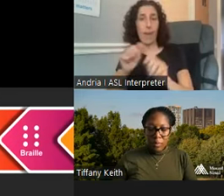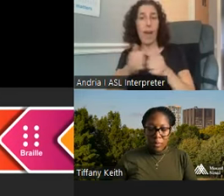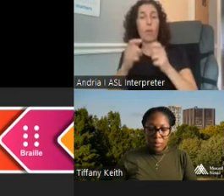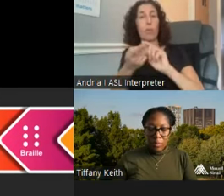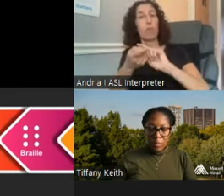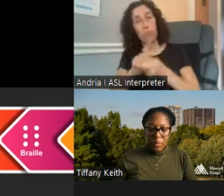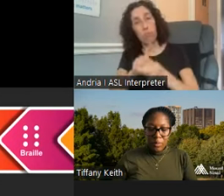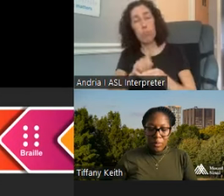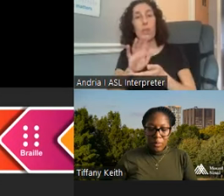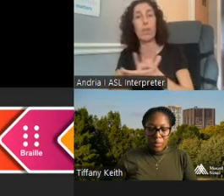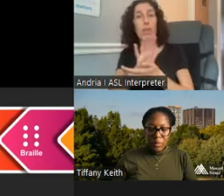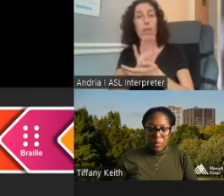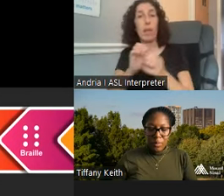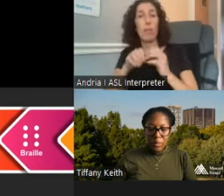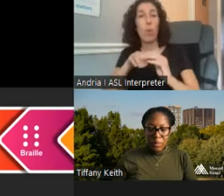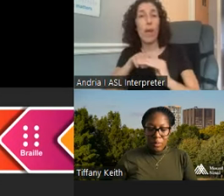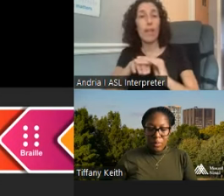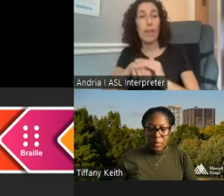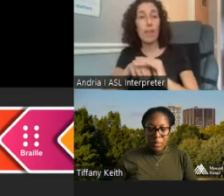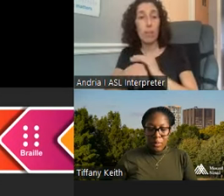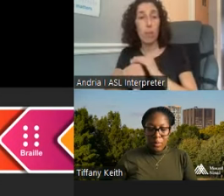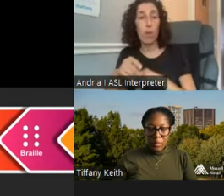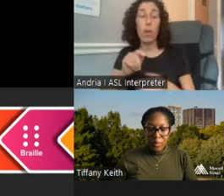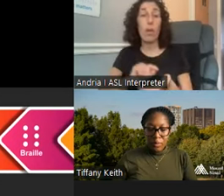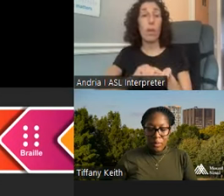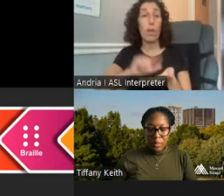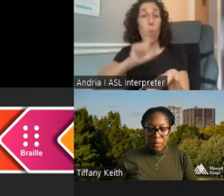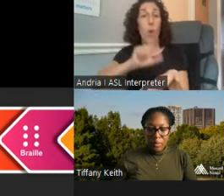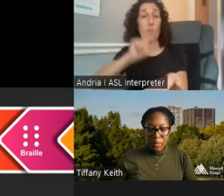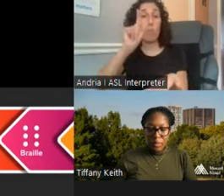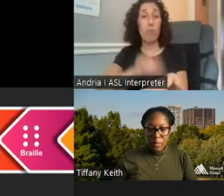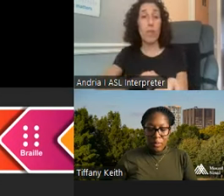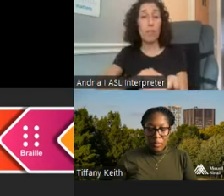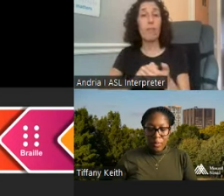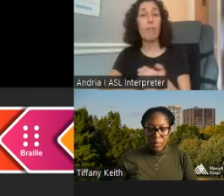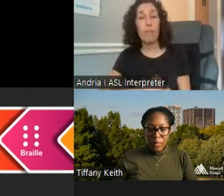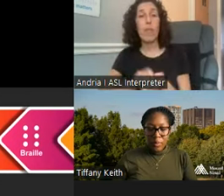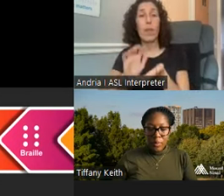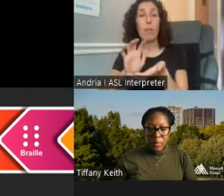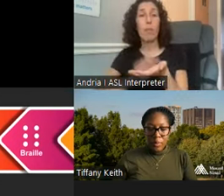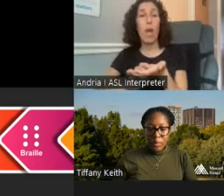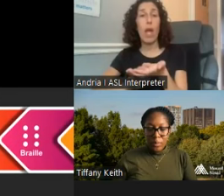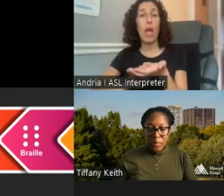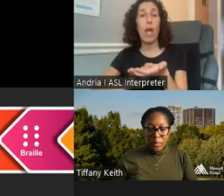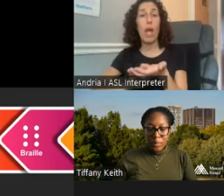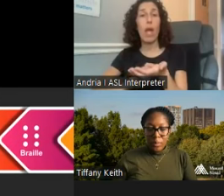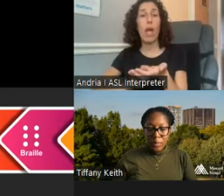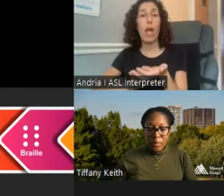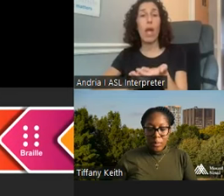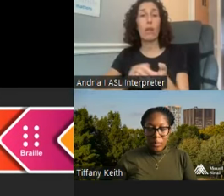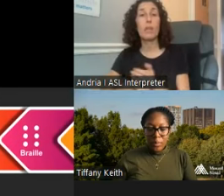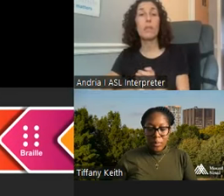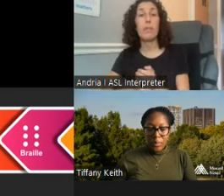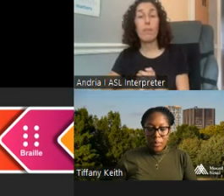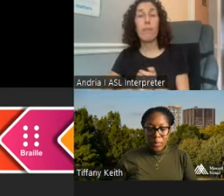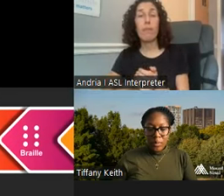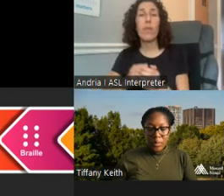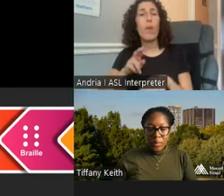or combinations of letters in English, or whatever language the Braille was in, for that matter. There's English Braille, Spanish